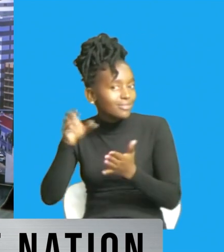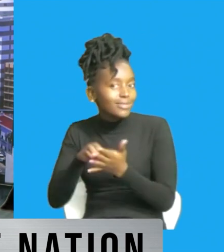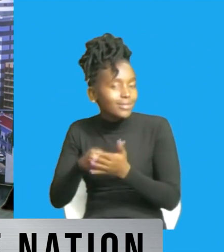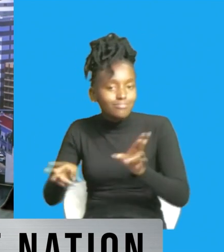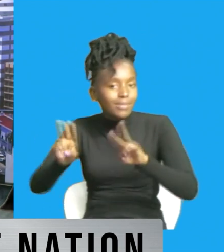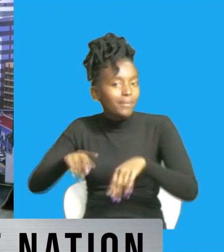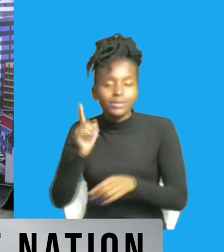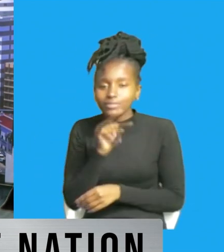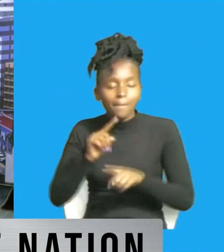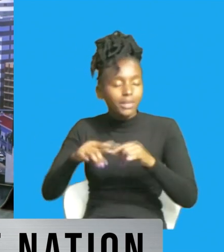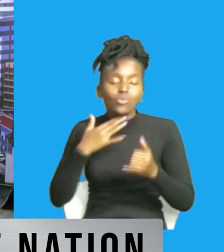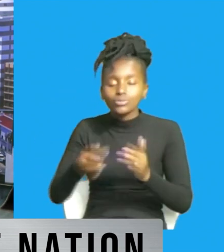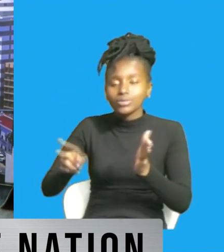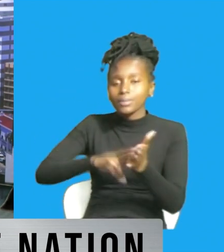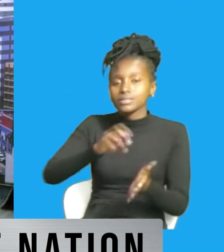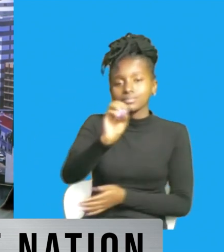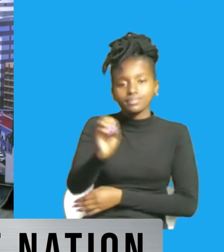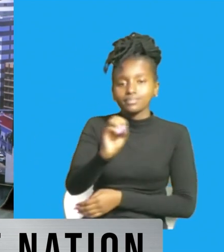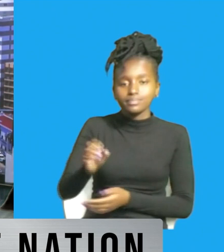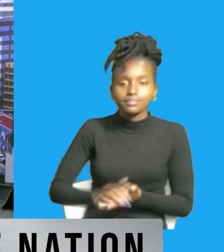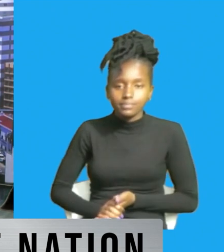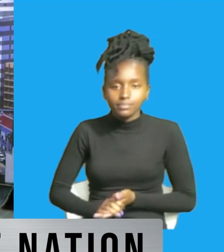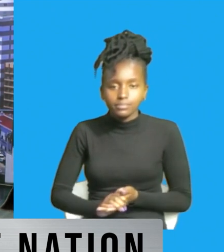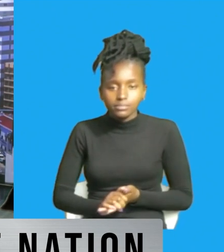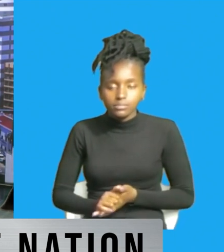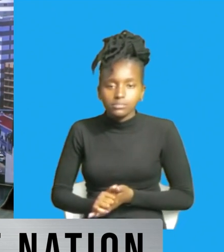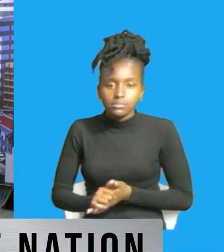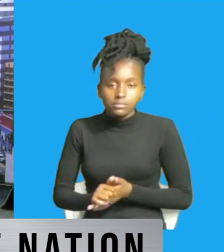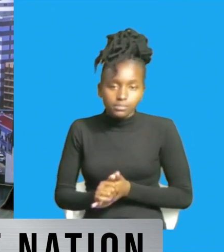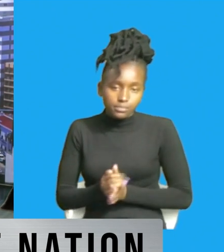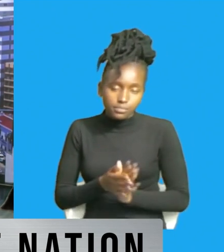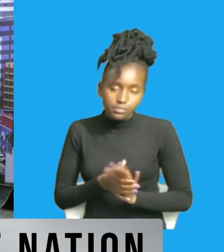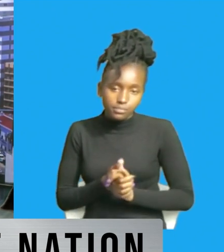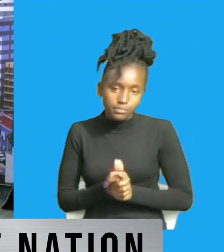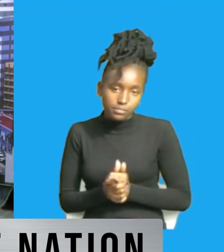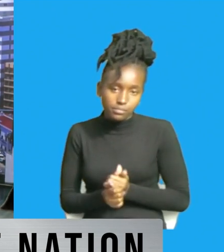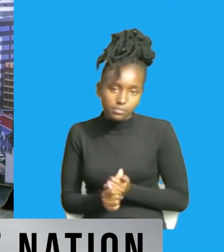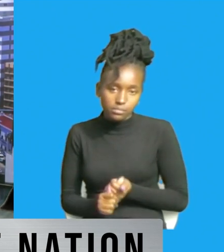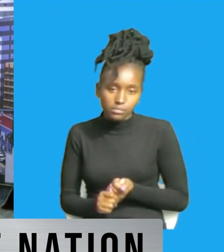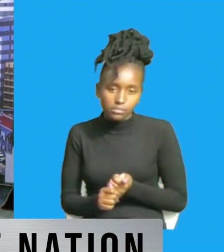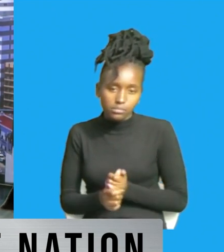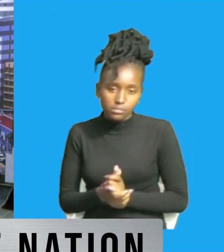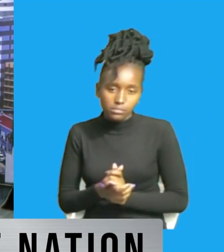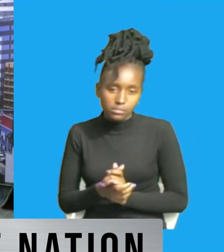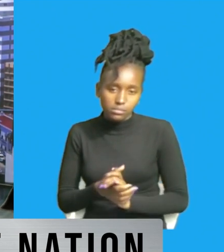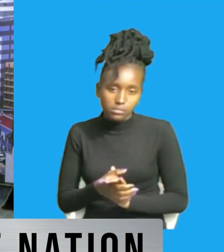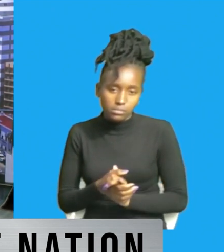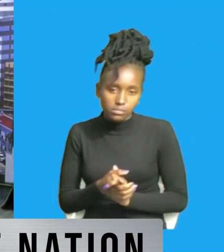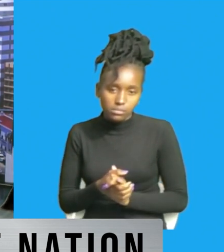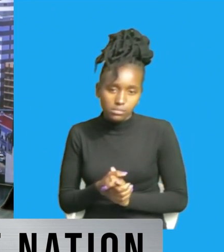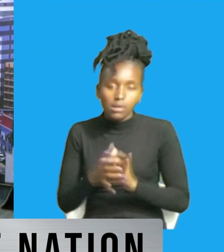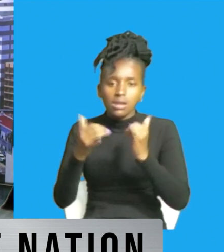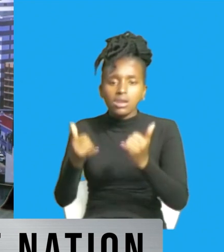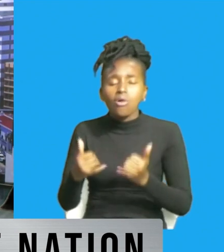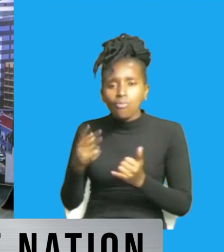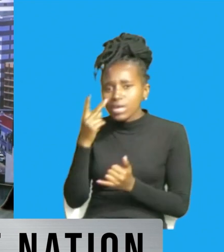Okay. Are we being eaten now by imambo ya debt? Are we doing at 9